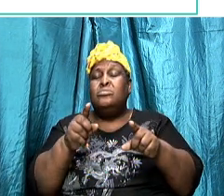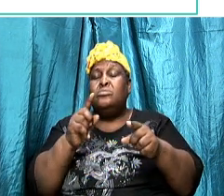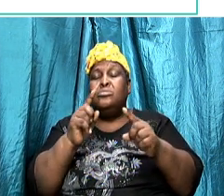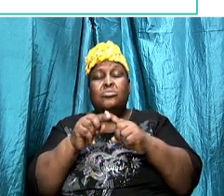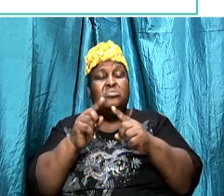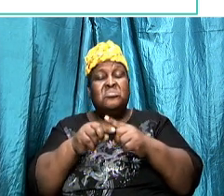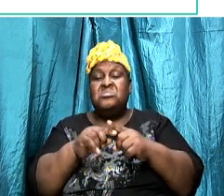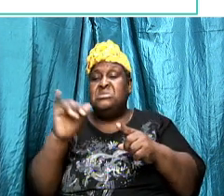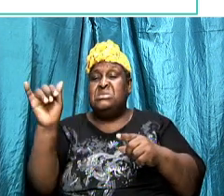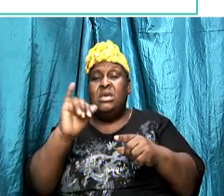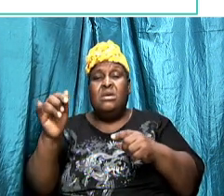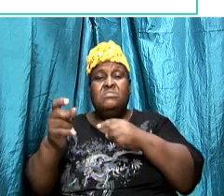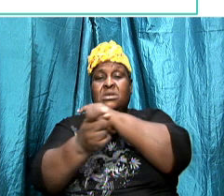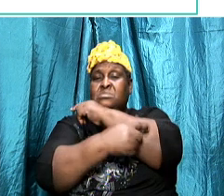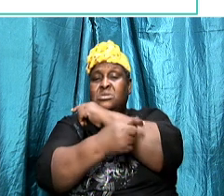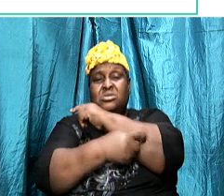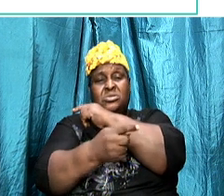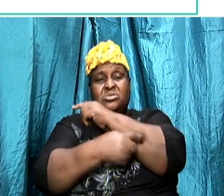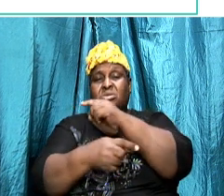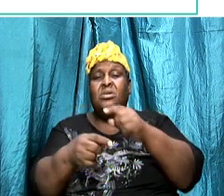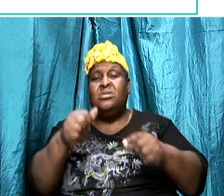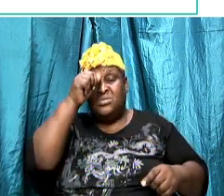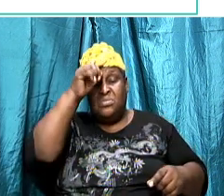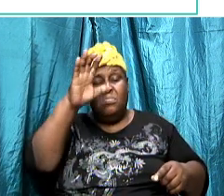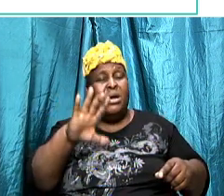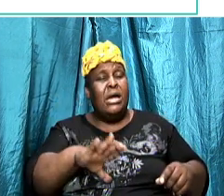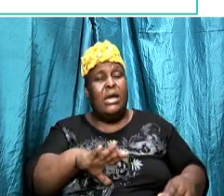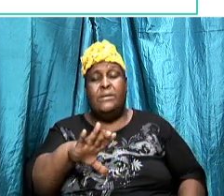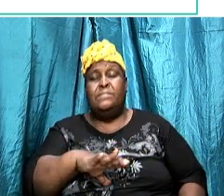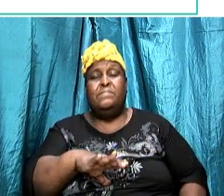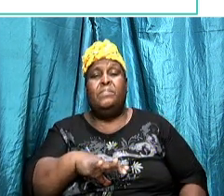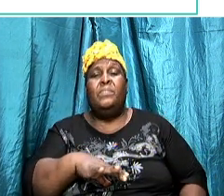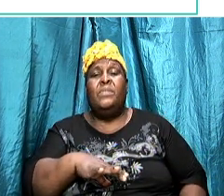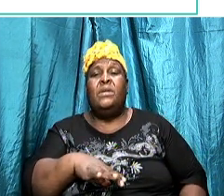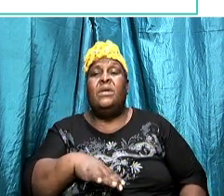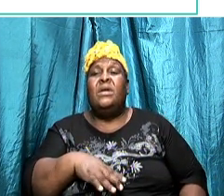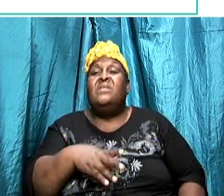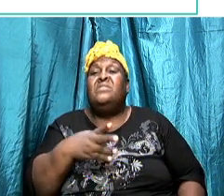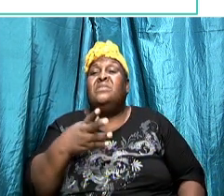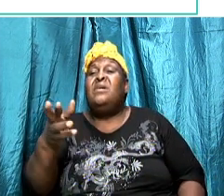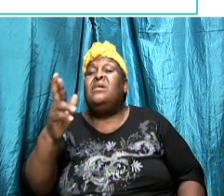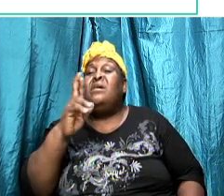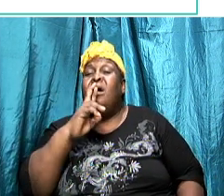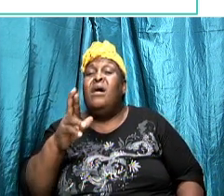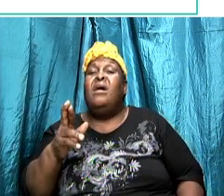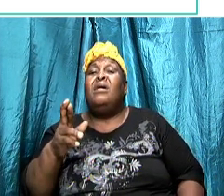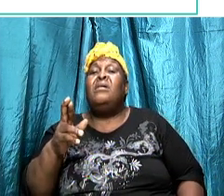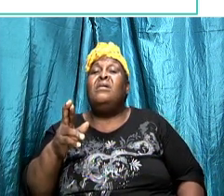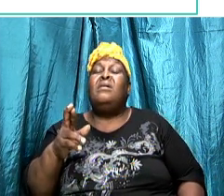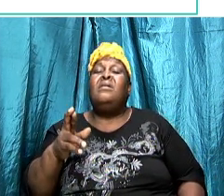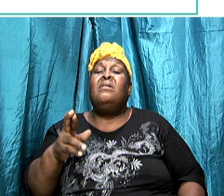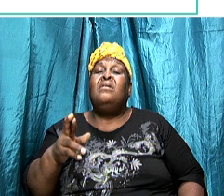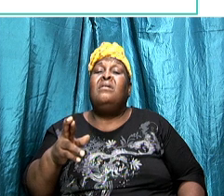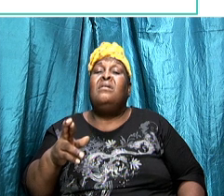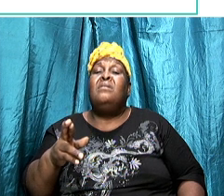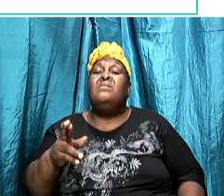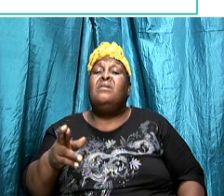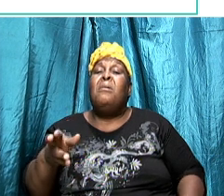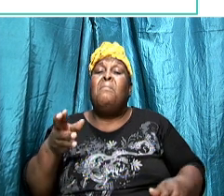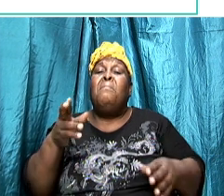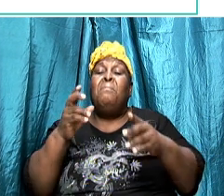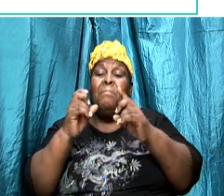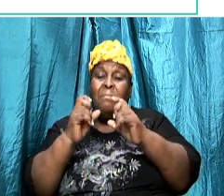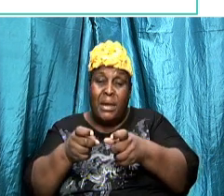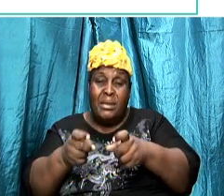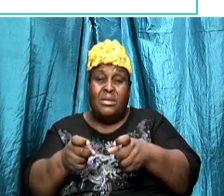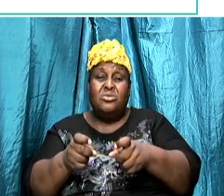through similar temptation, and that, you know, and they are bearing it, so that you are able to bear